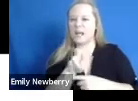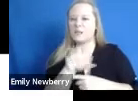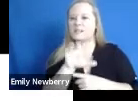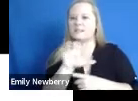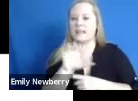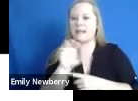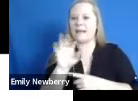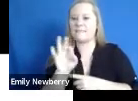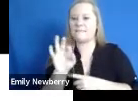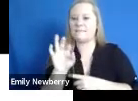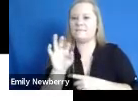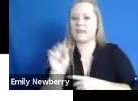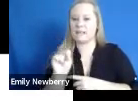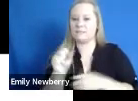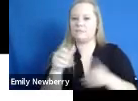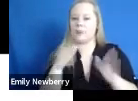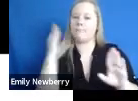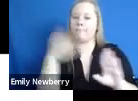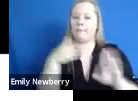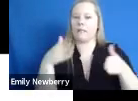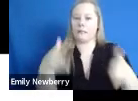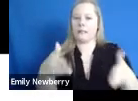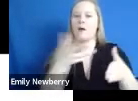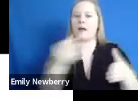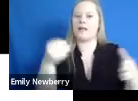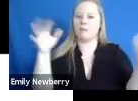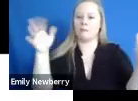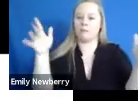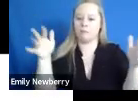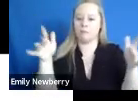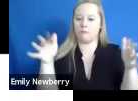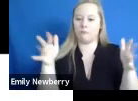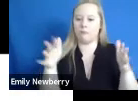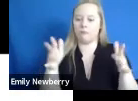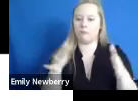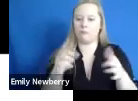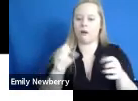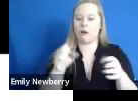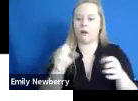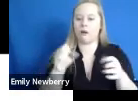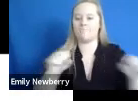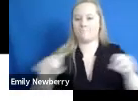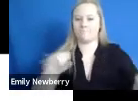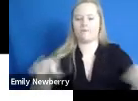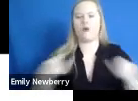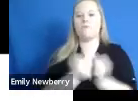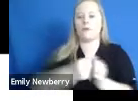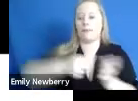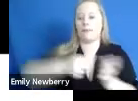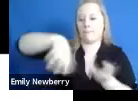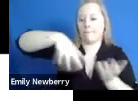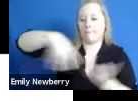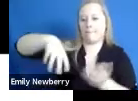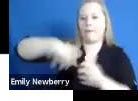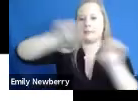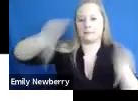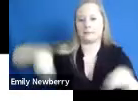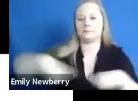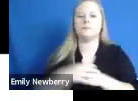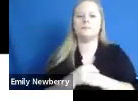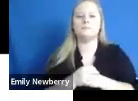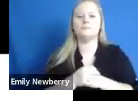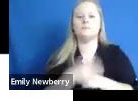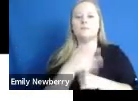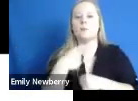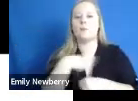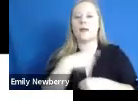canal. And it kind of shrinks down as we divert water off the canal through our pumping plant system. And then you can see we have 13 miles